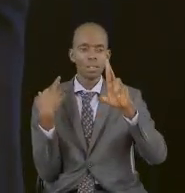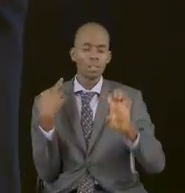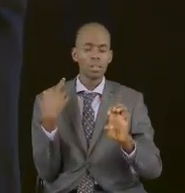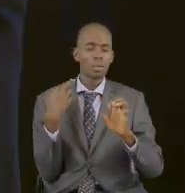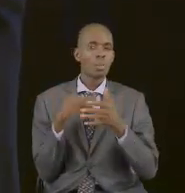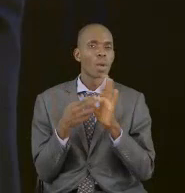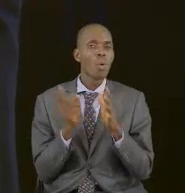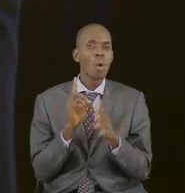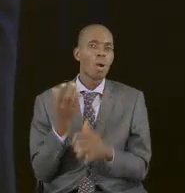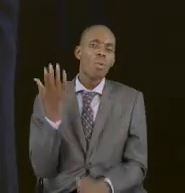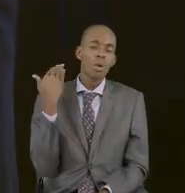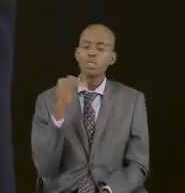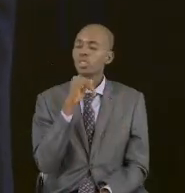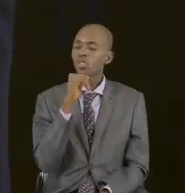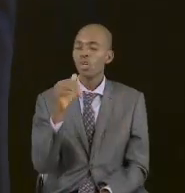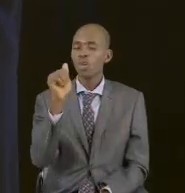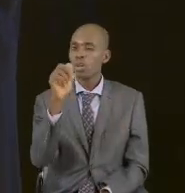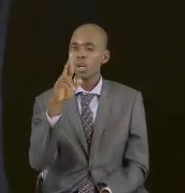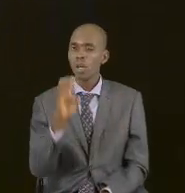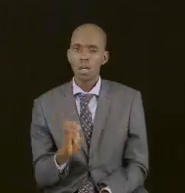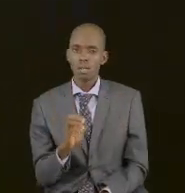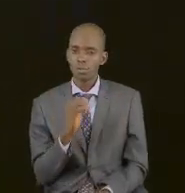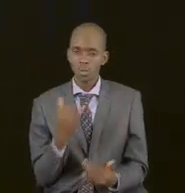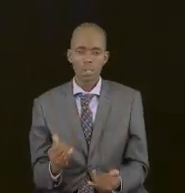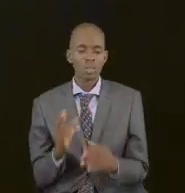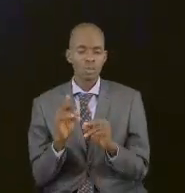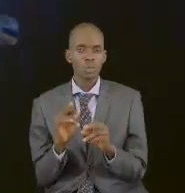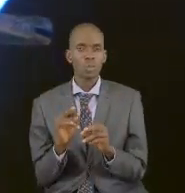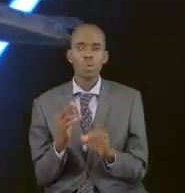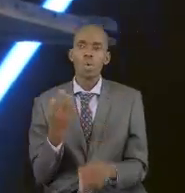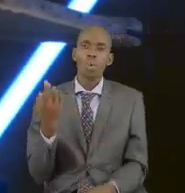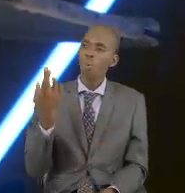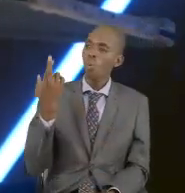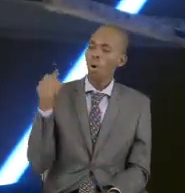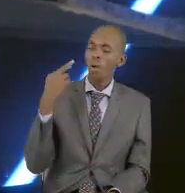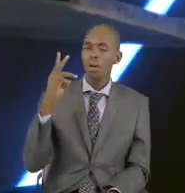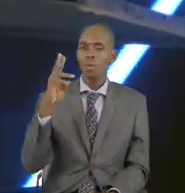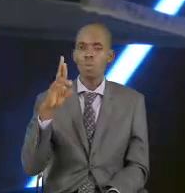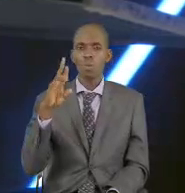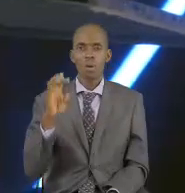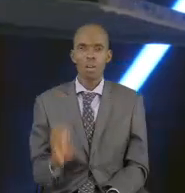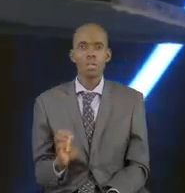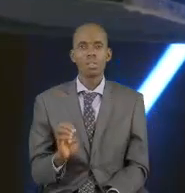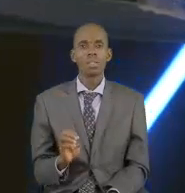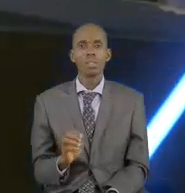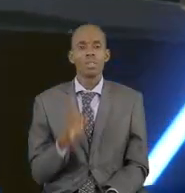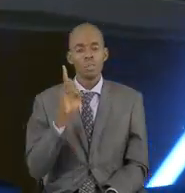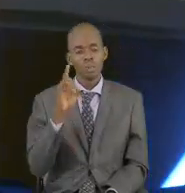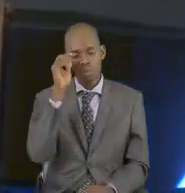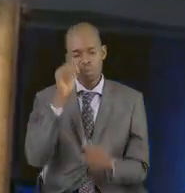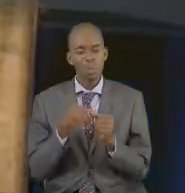such were some of you. Adulterers in the past, fornicators in the